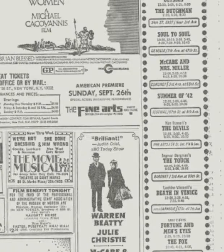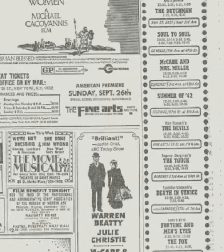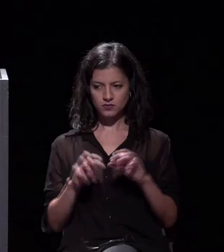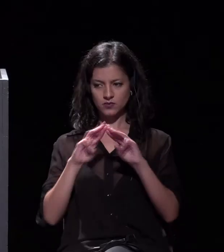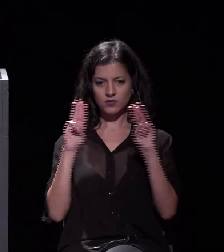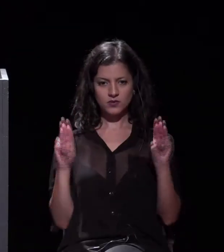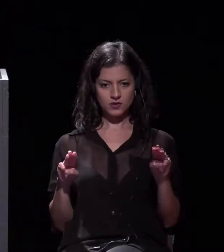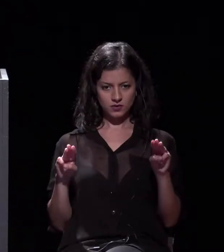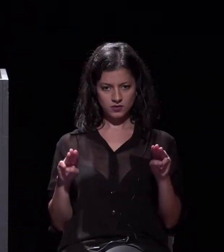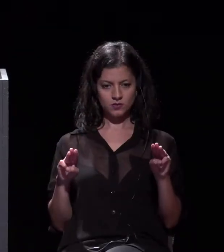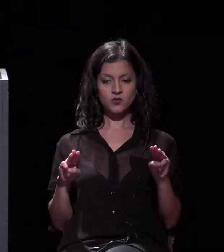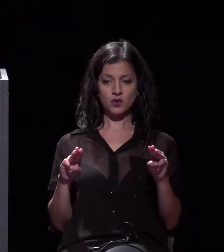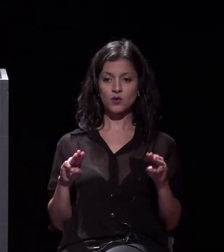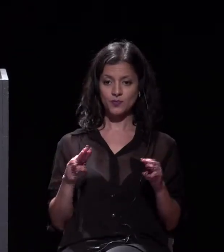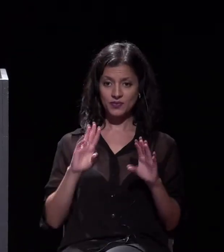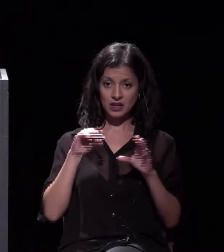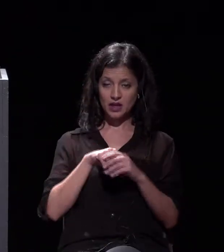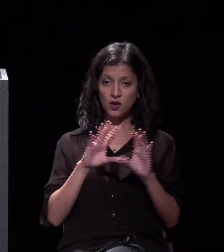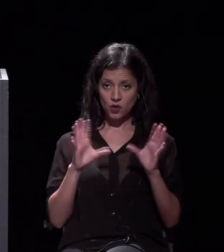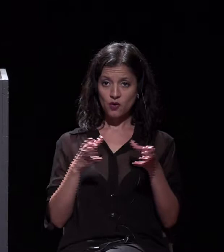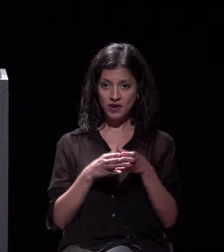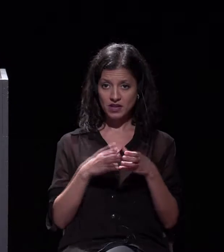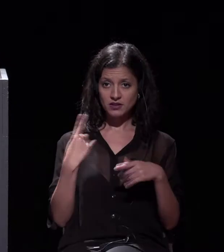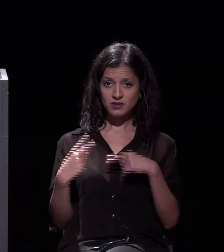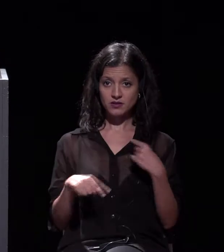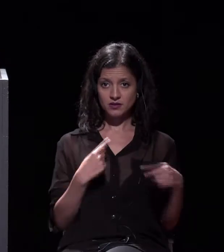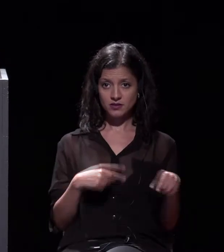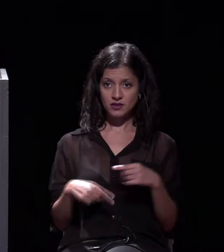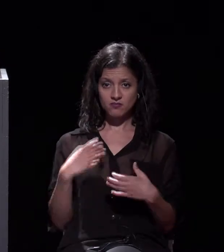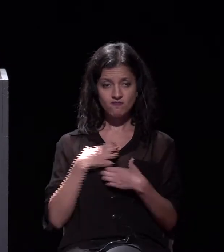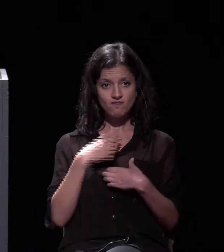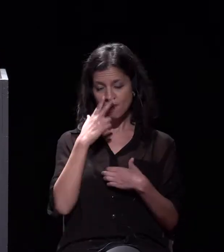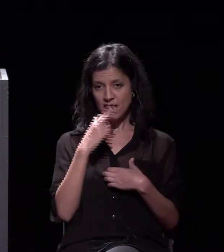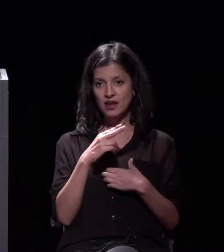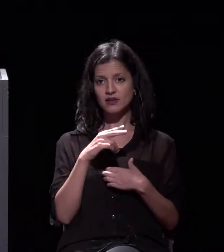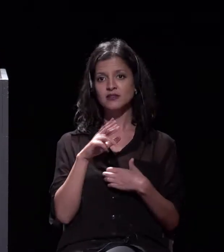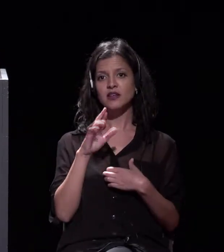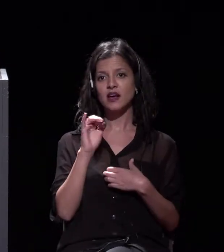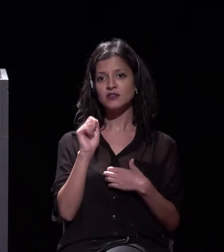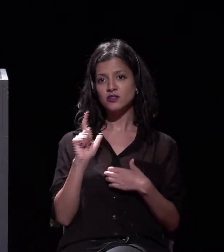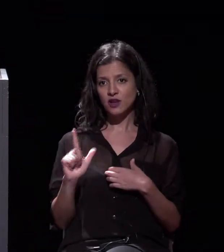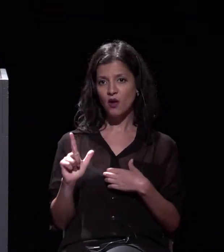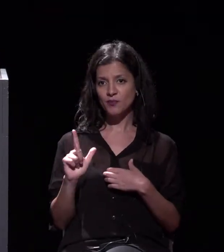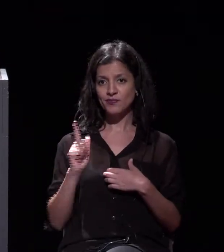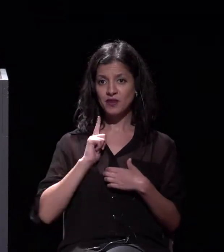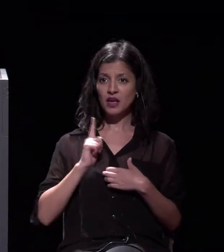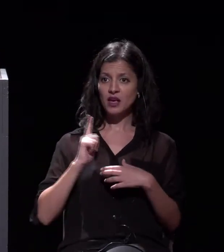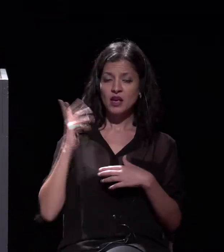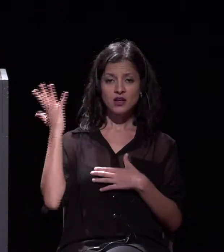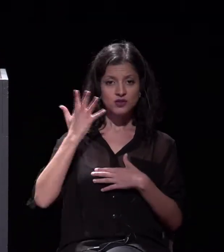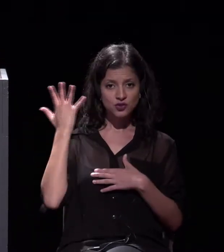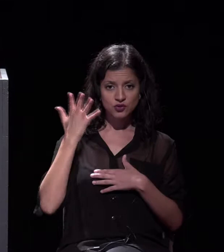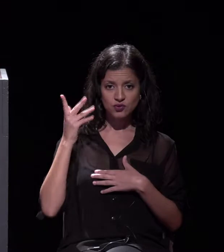conference, symbolized in its most radical form by the widely applauded speeches of two black delegates, one African,